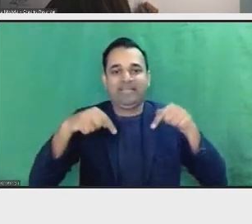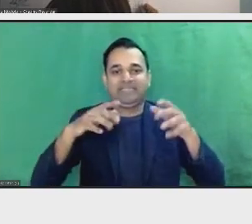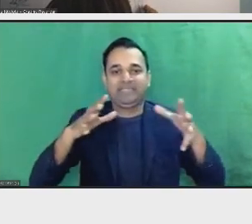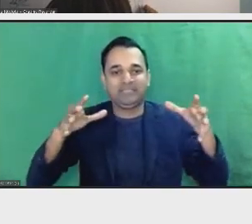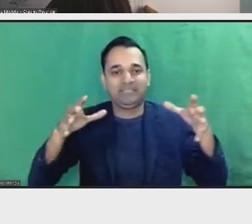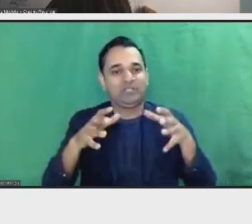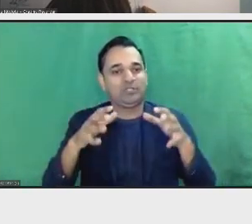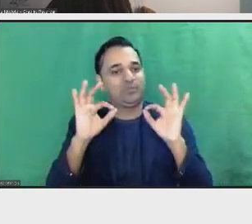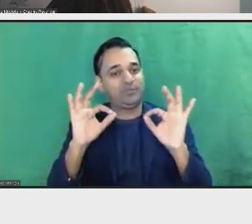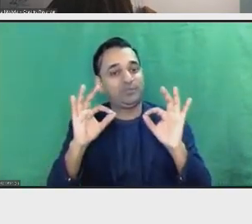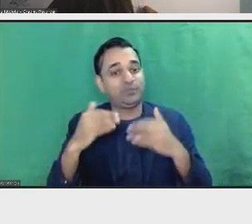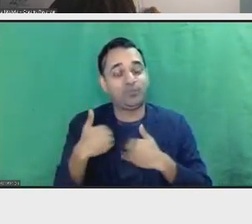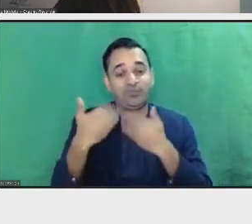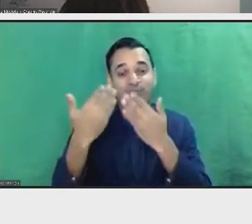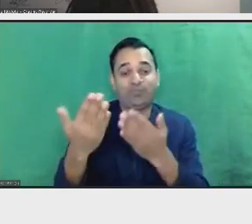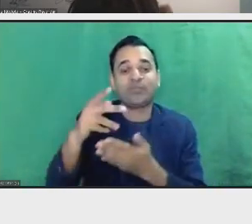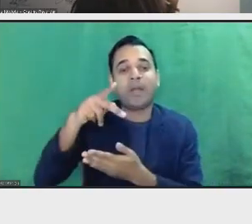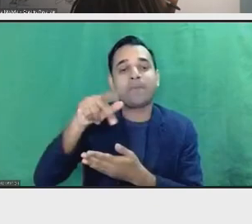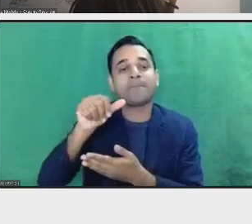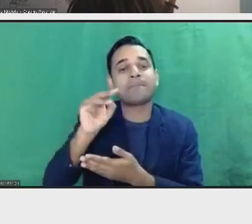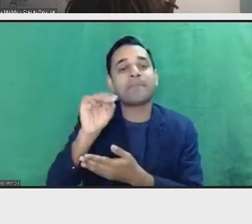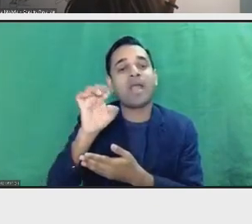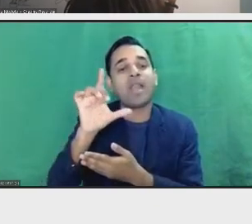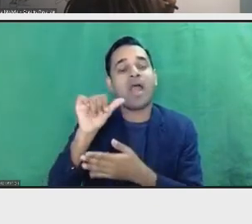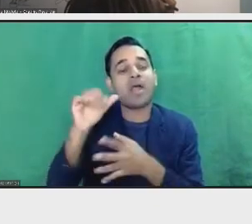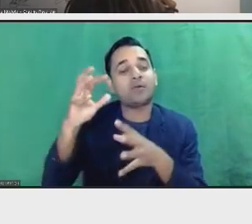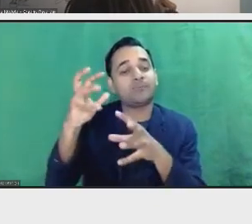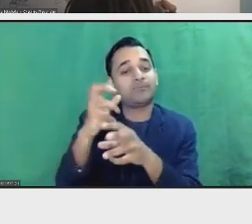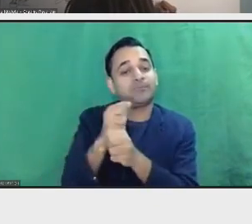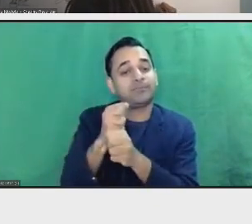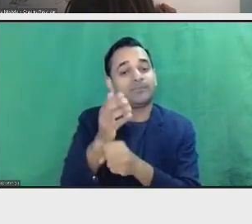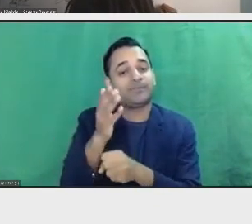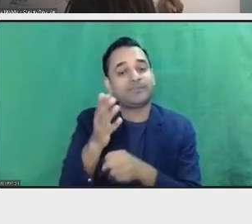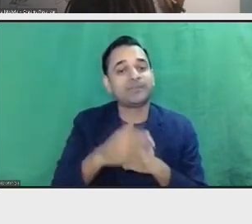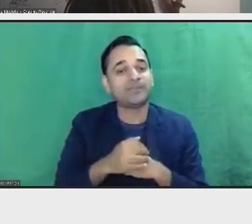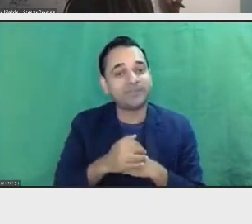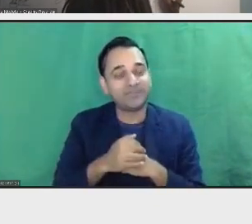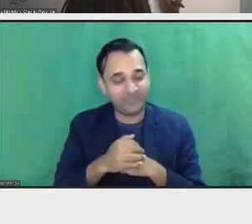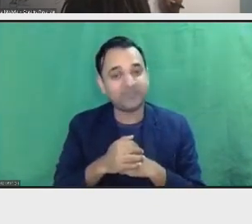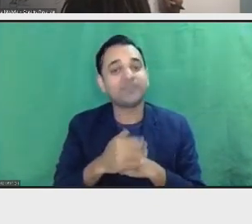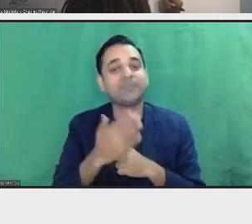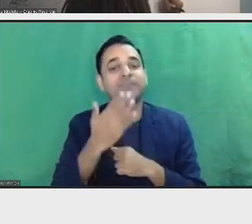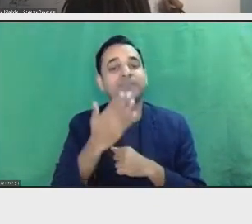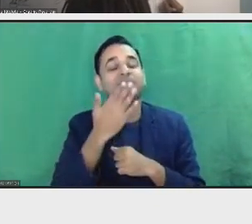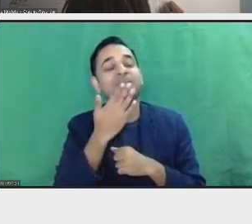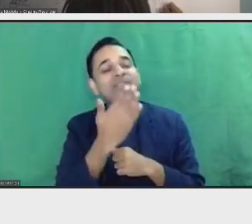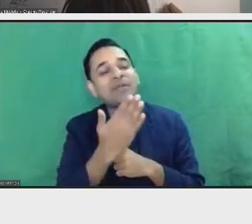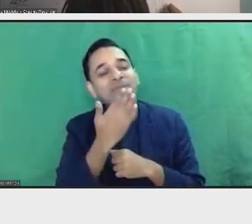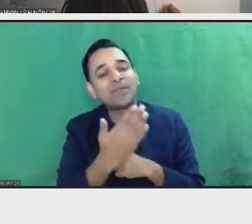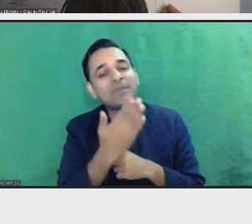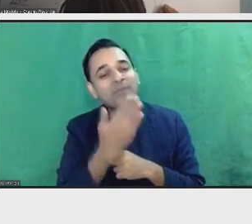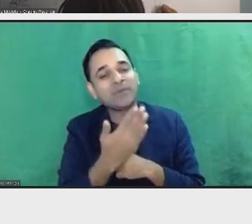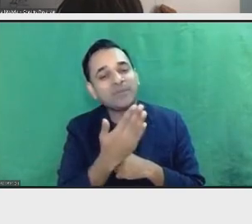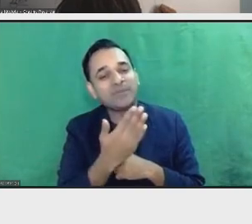Thank you, panelists and Maya, for inspiring all to take action for accelerating the effective